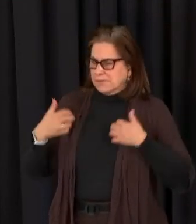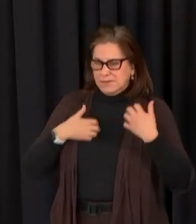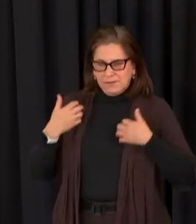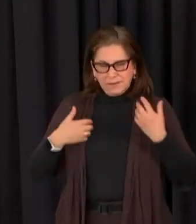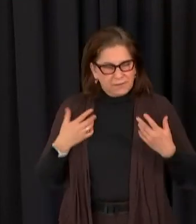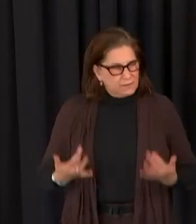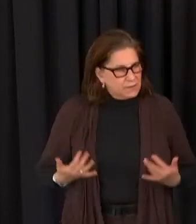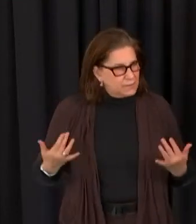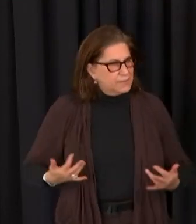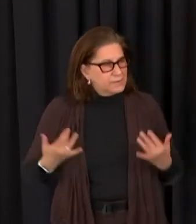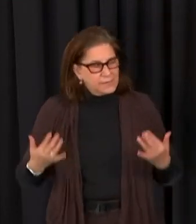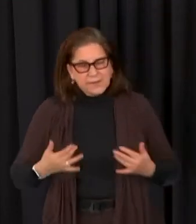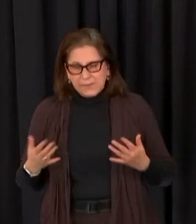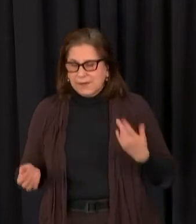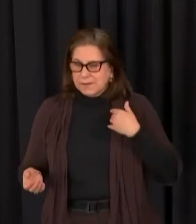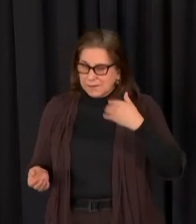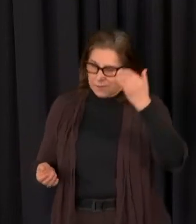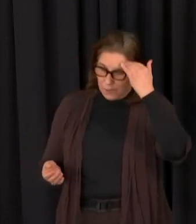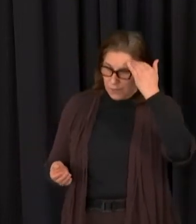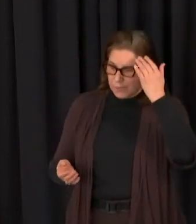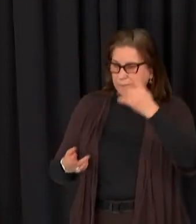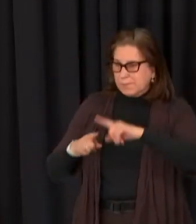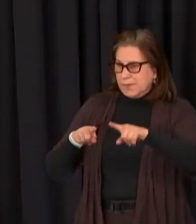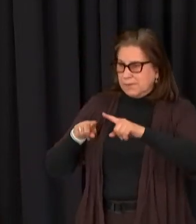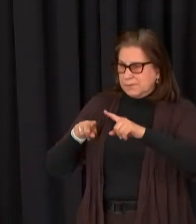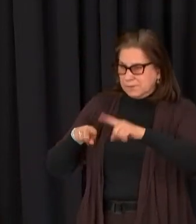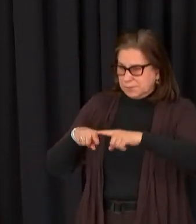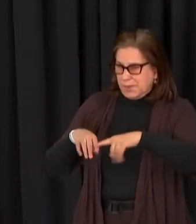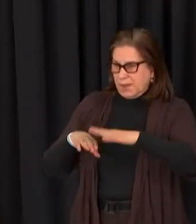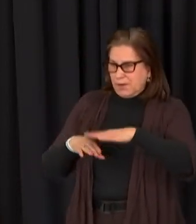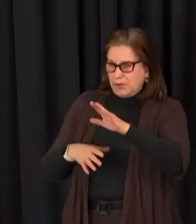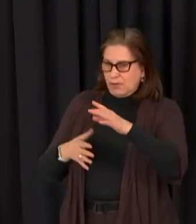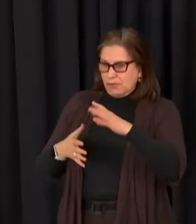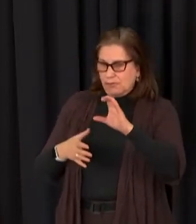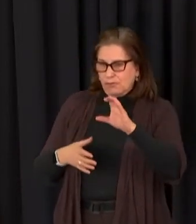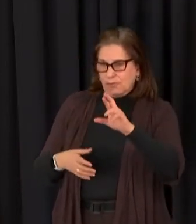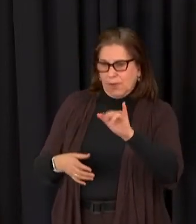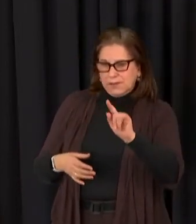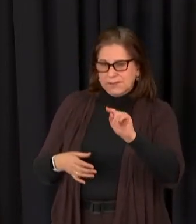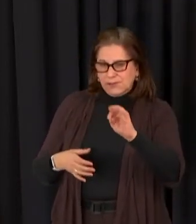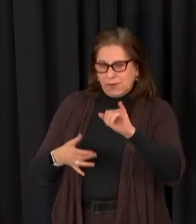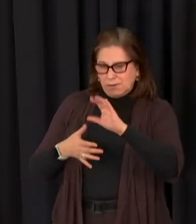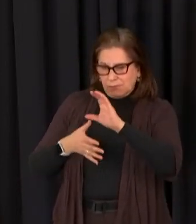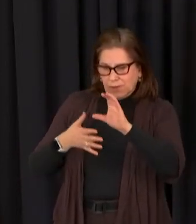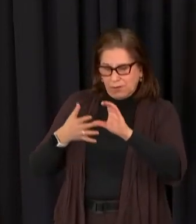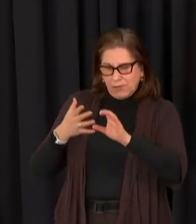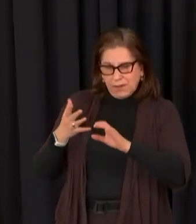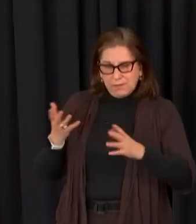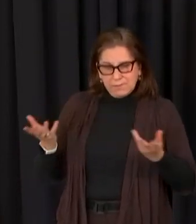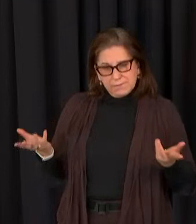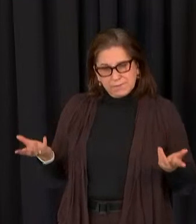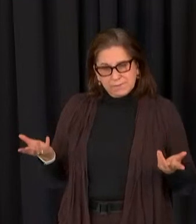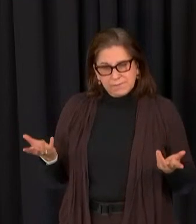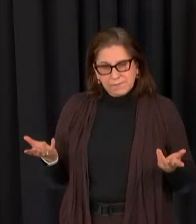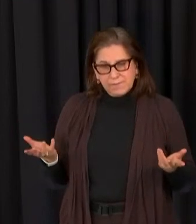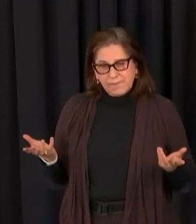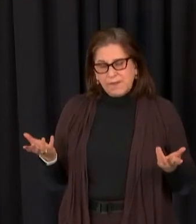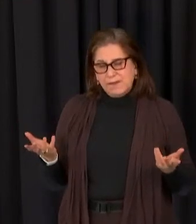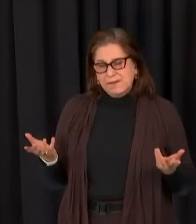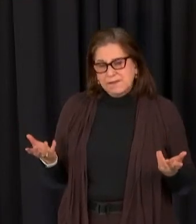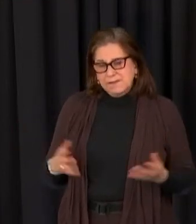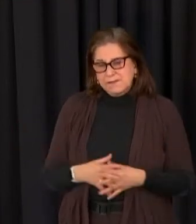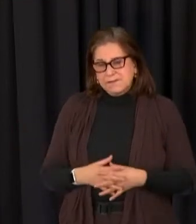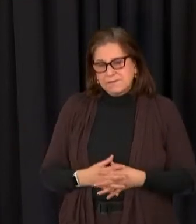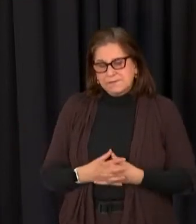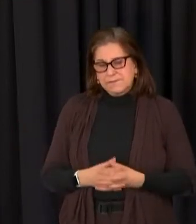eligible. I hope that is helpful for folks. So if you're general public and you go on right now to register, that's